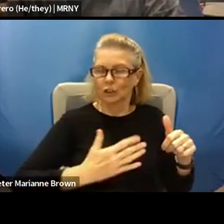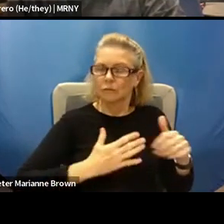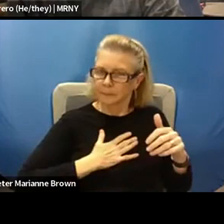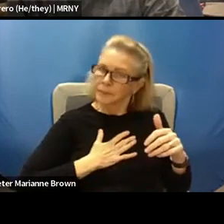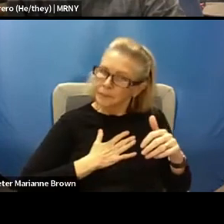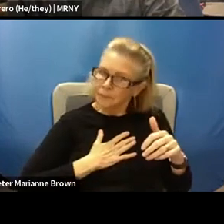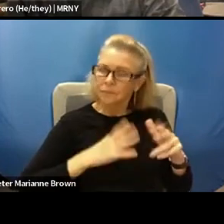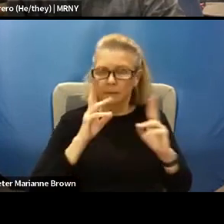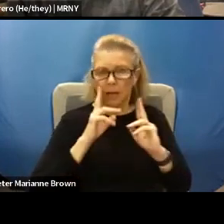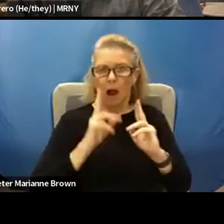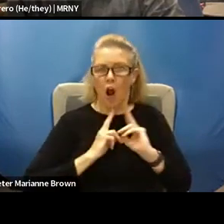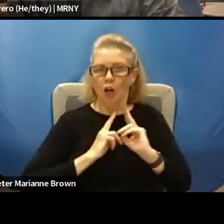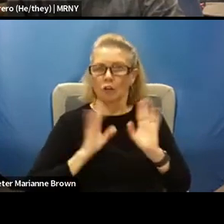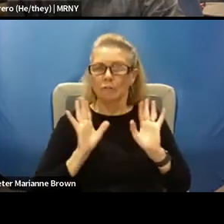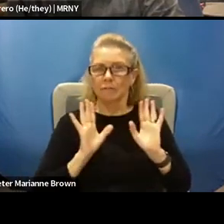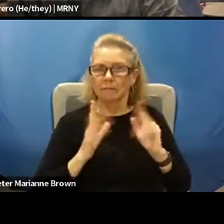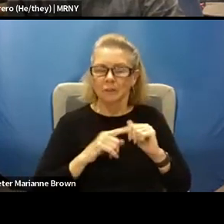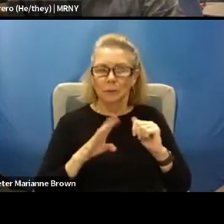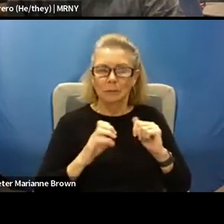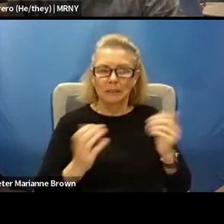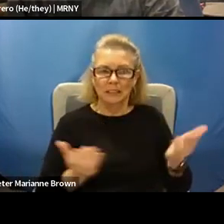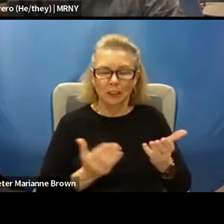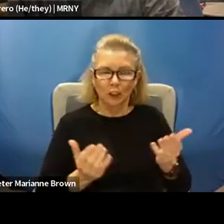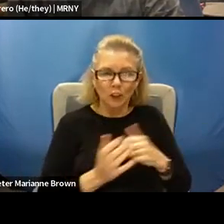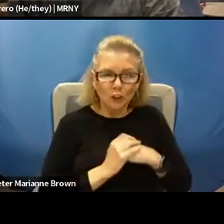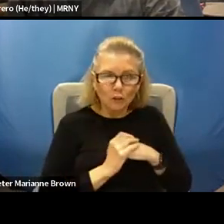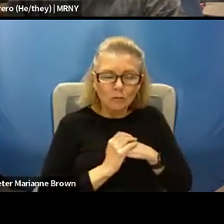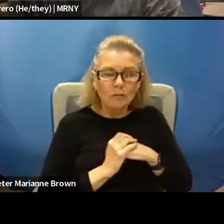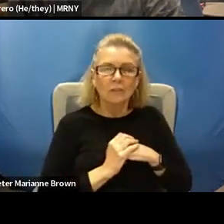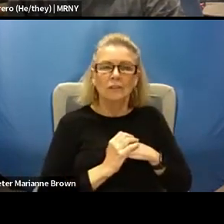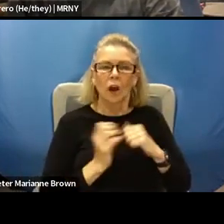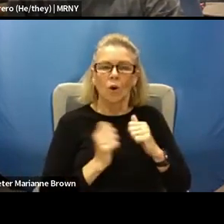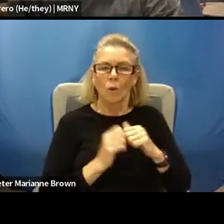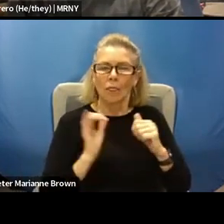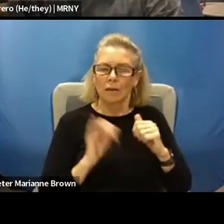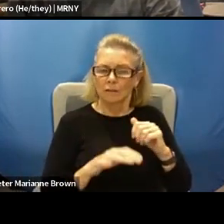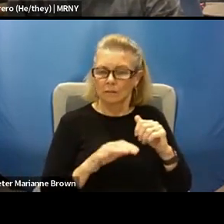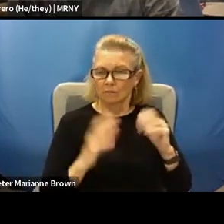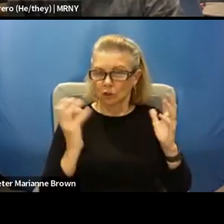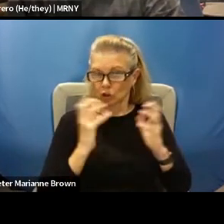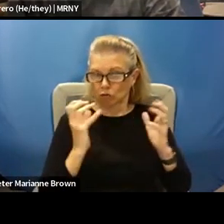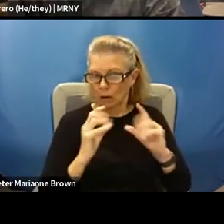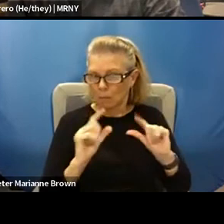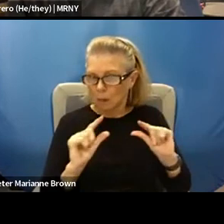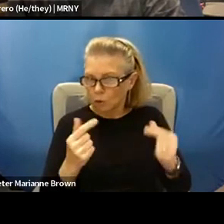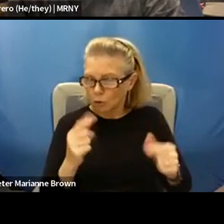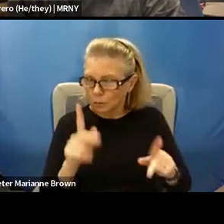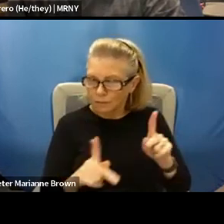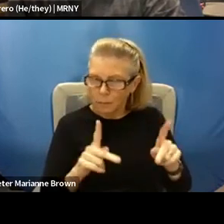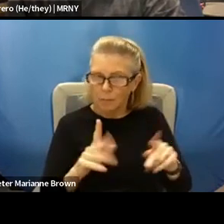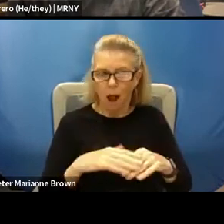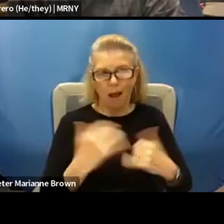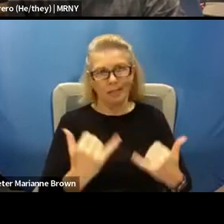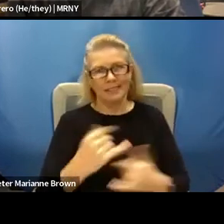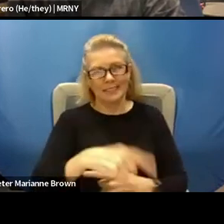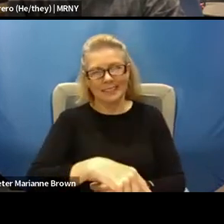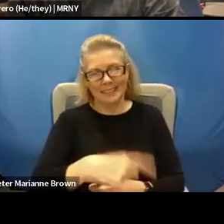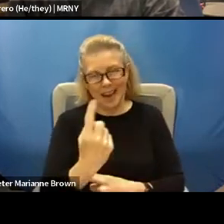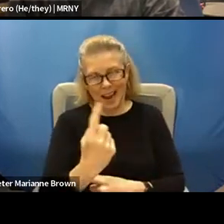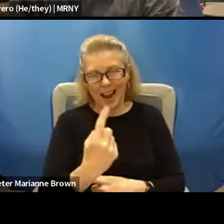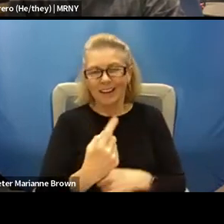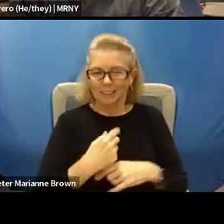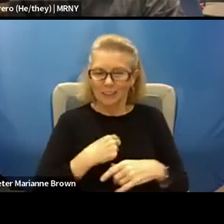be here on this day with an incredible group of people. Matteo and I work very